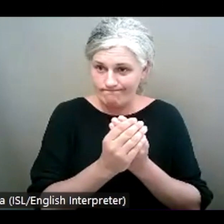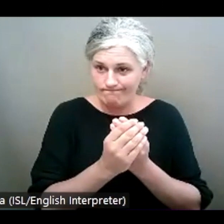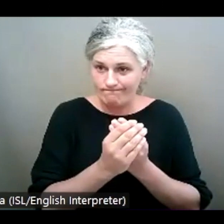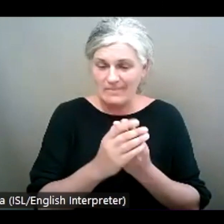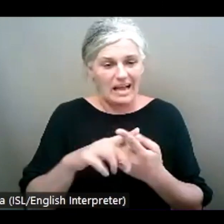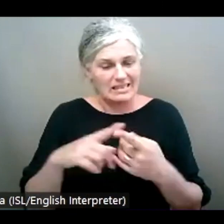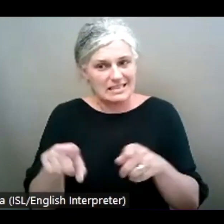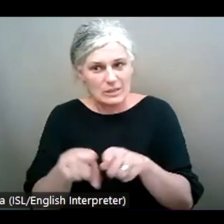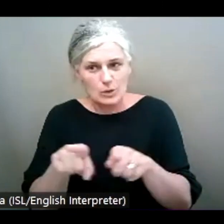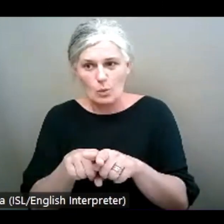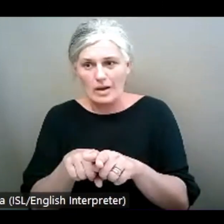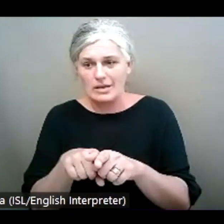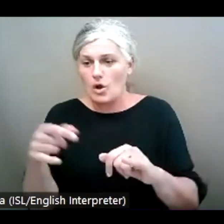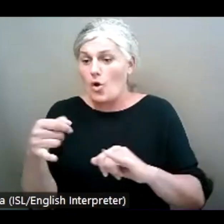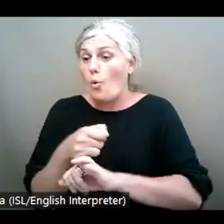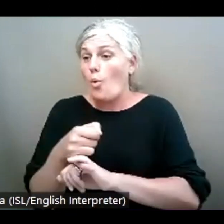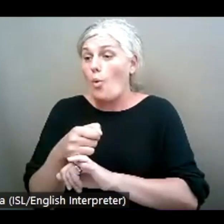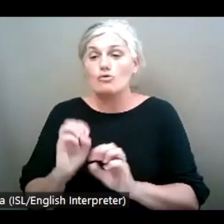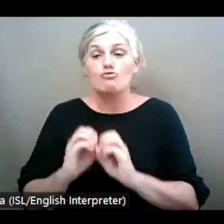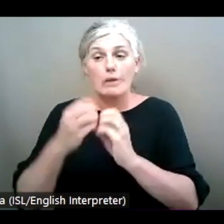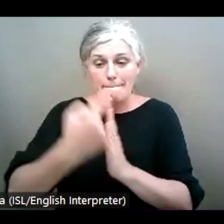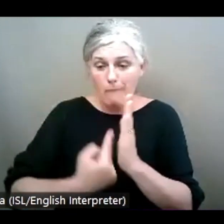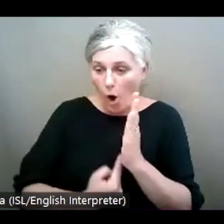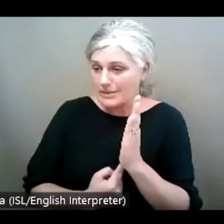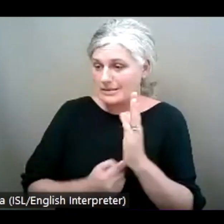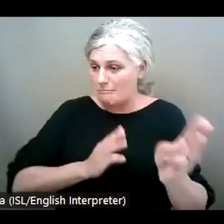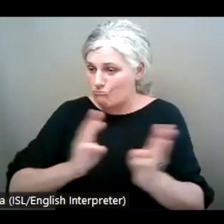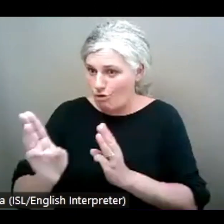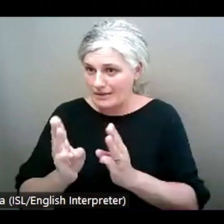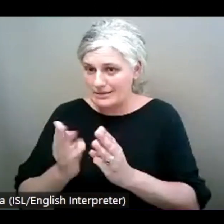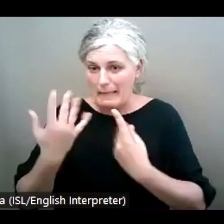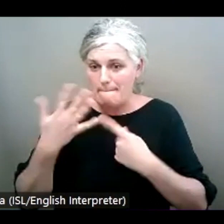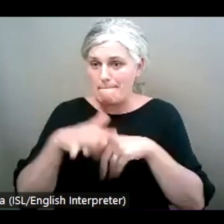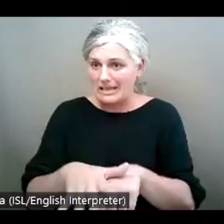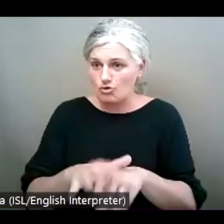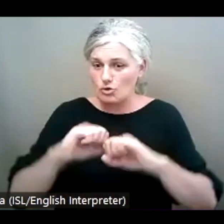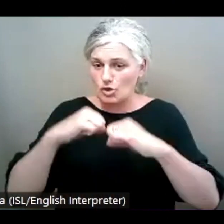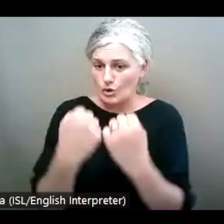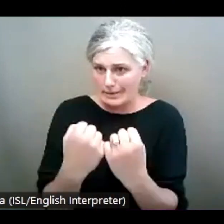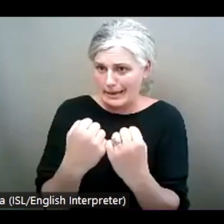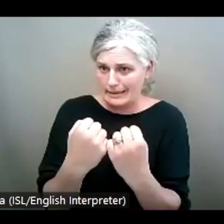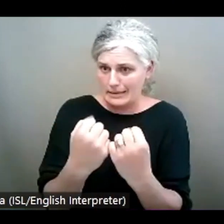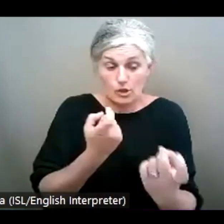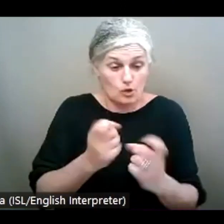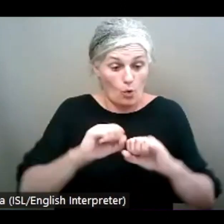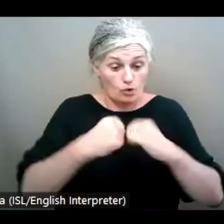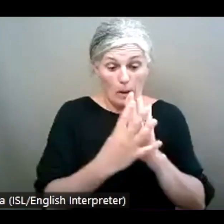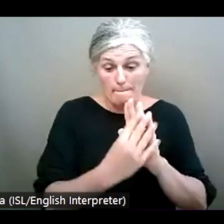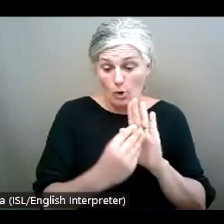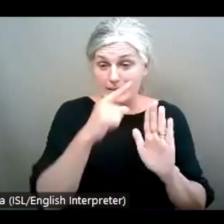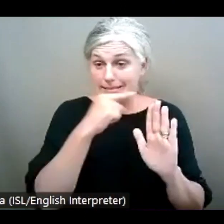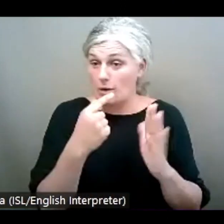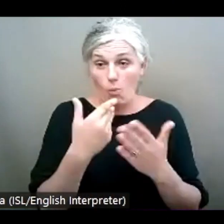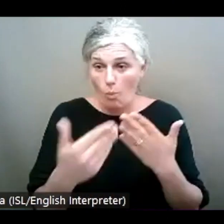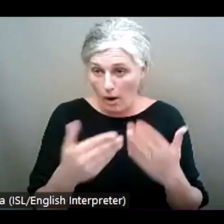inform policy, practice, and mainstream society. So the social model basically says